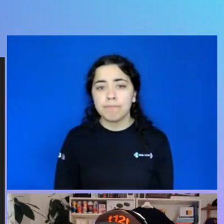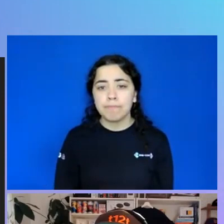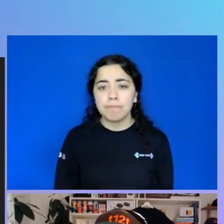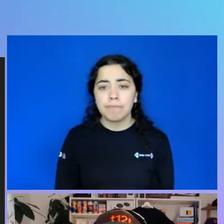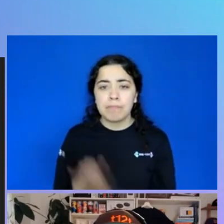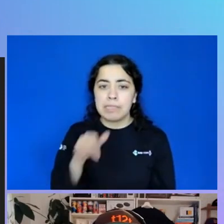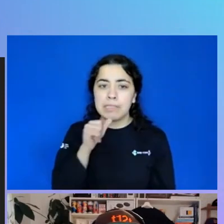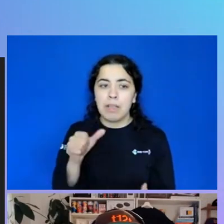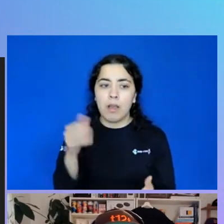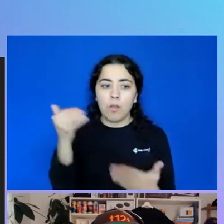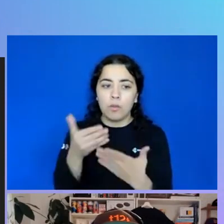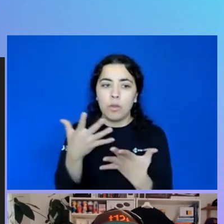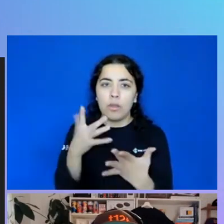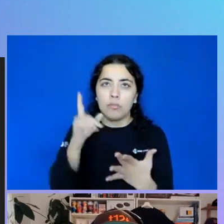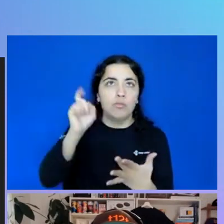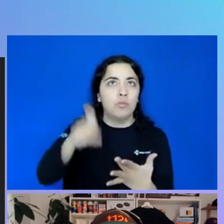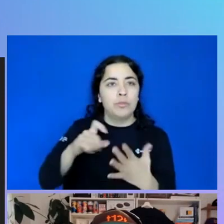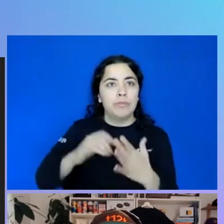close.